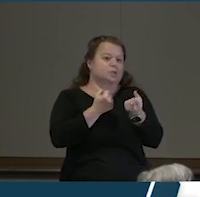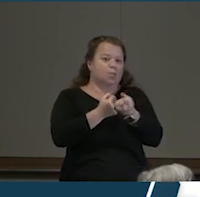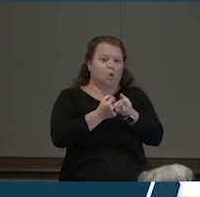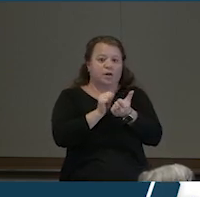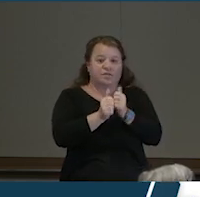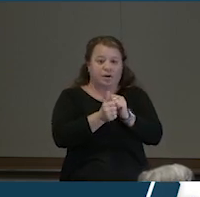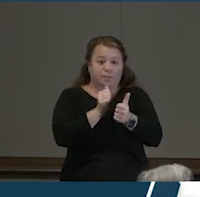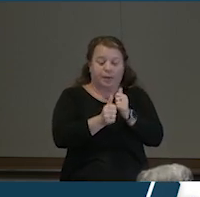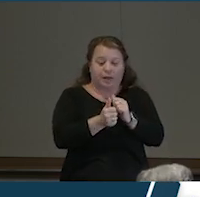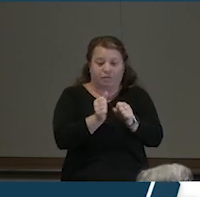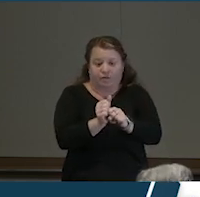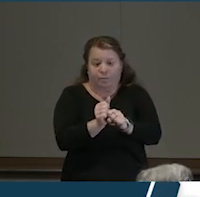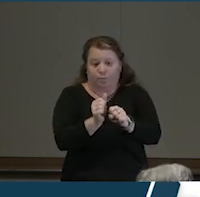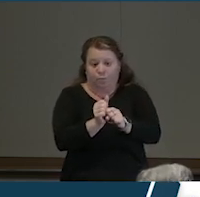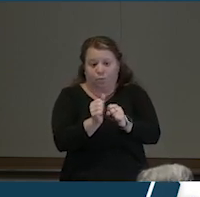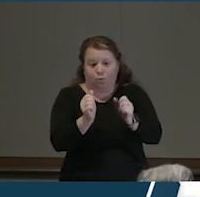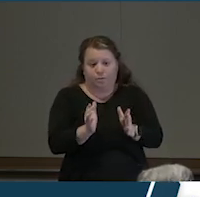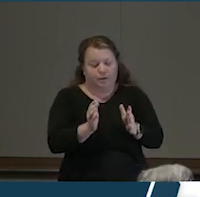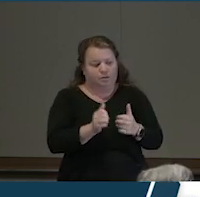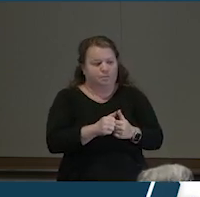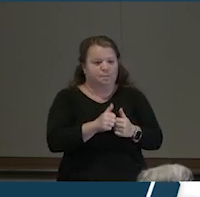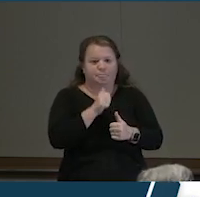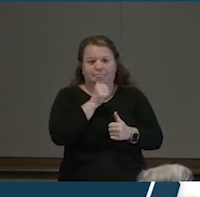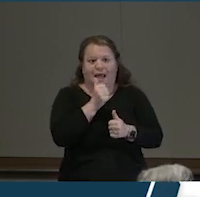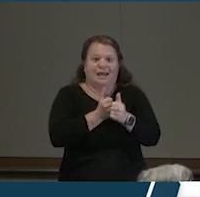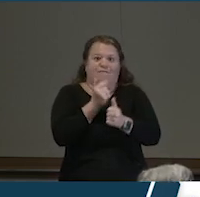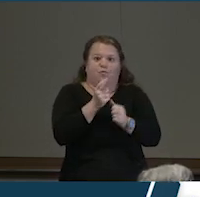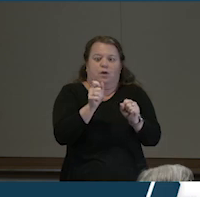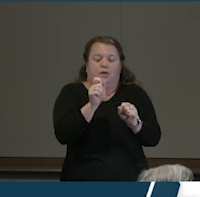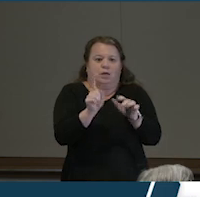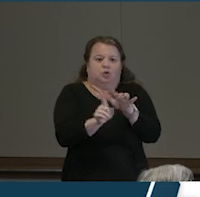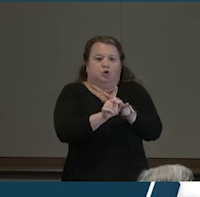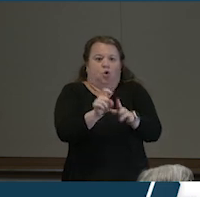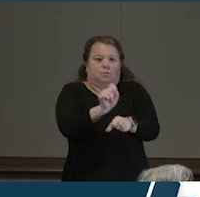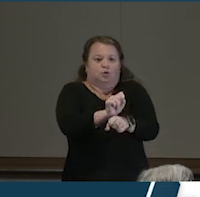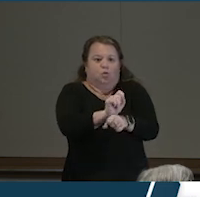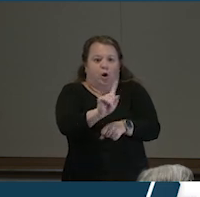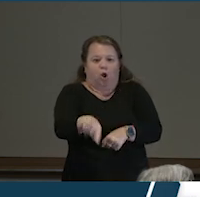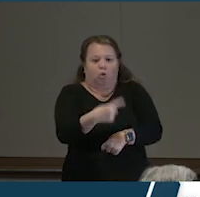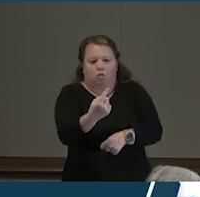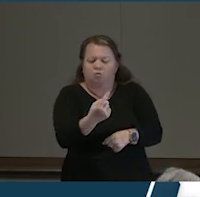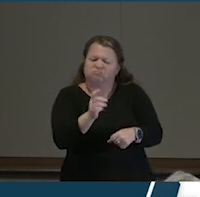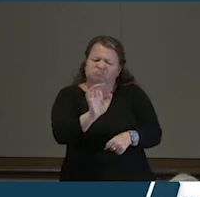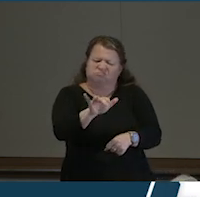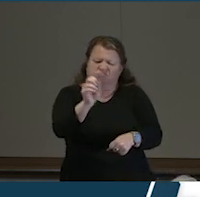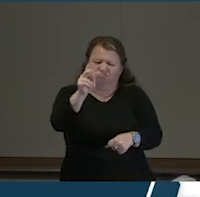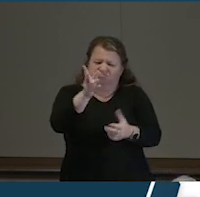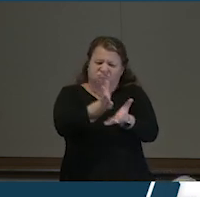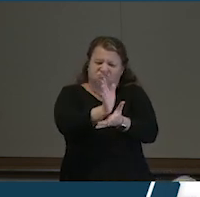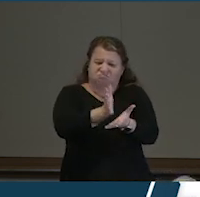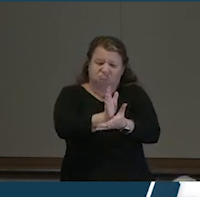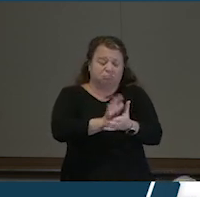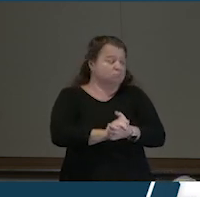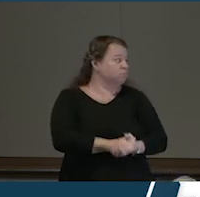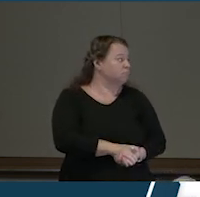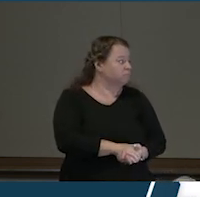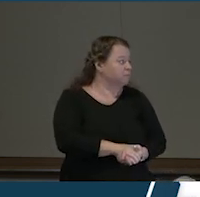employment. Not everybody's going to be able to have a job where they can just go by themselves, and that's okay. Some people, we even